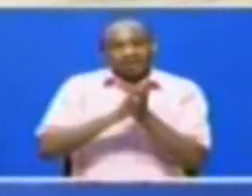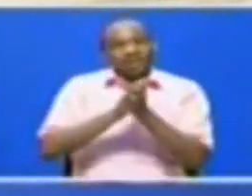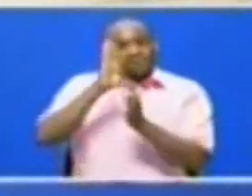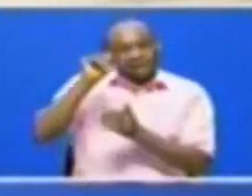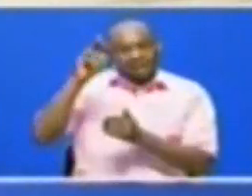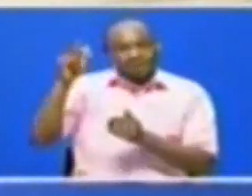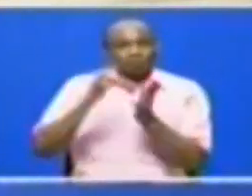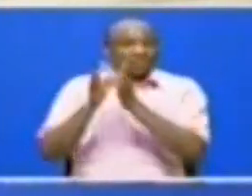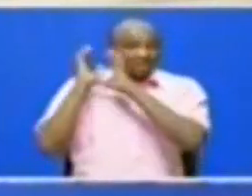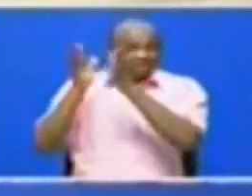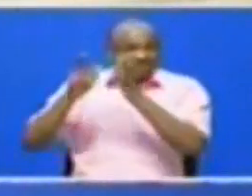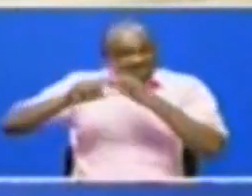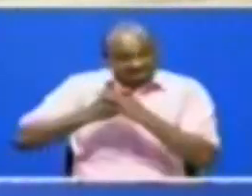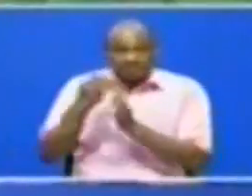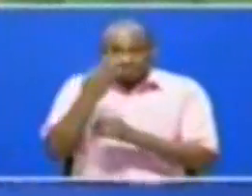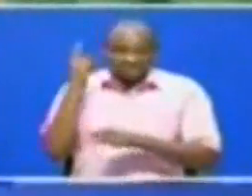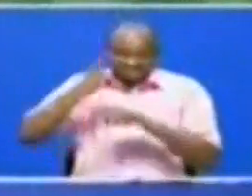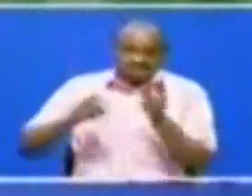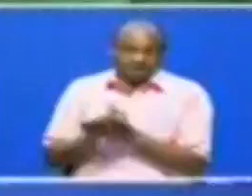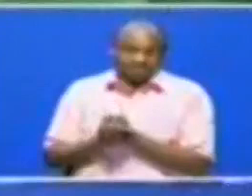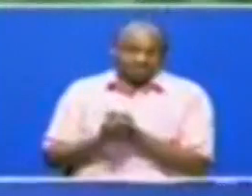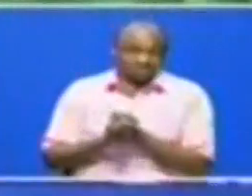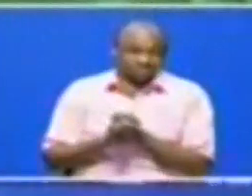Kilifi was commissioned in March this year.